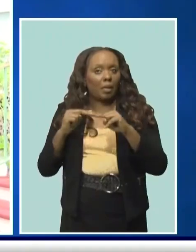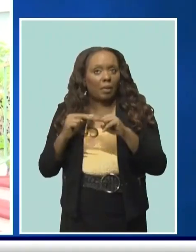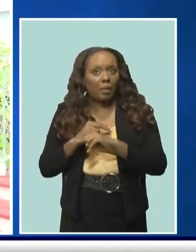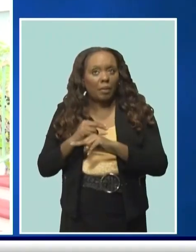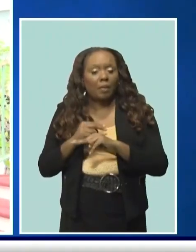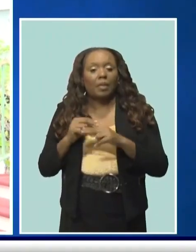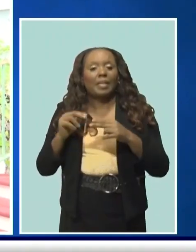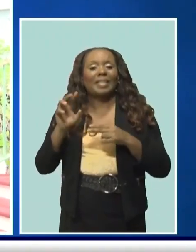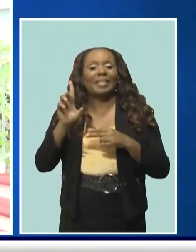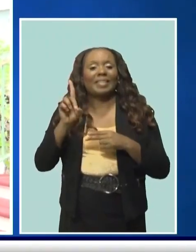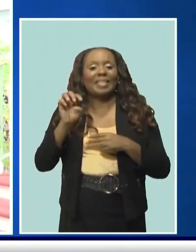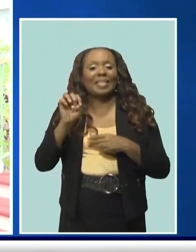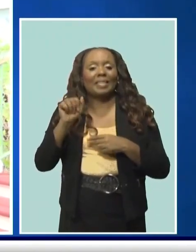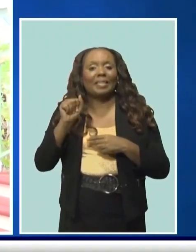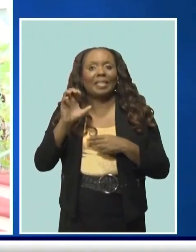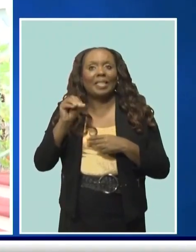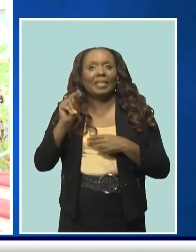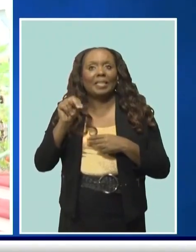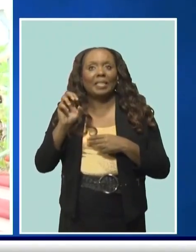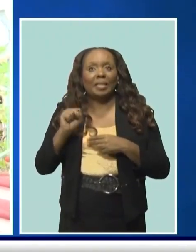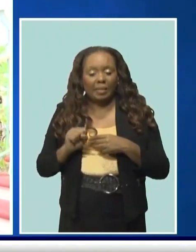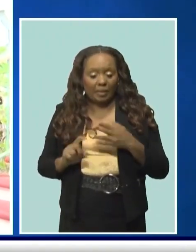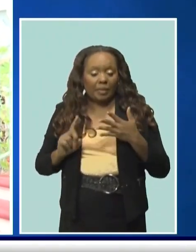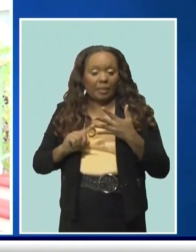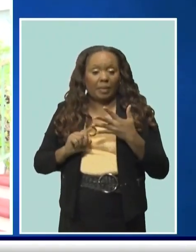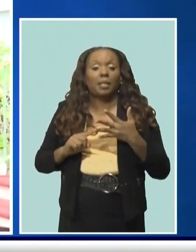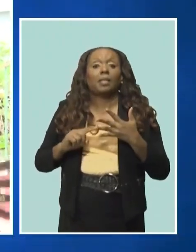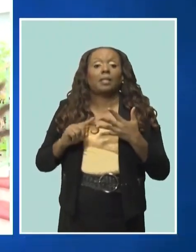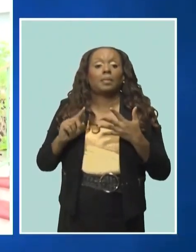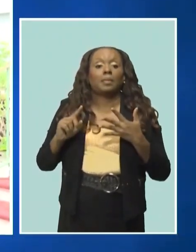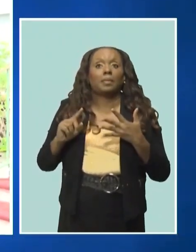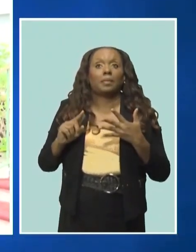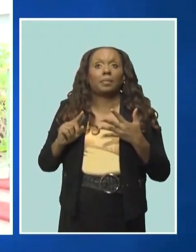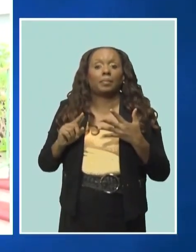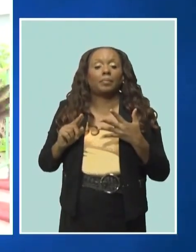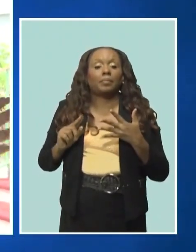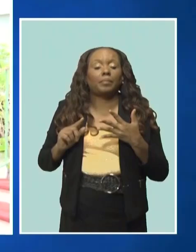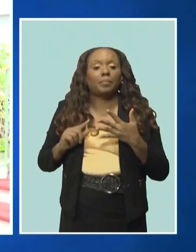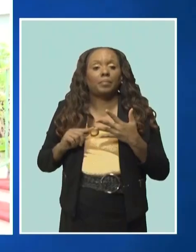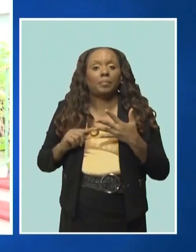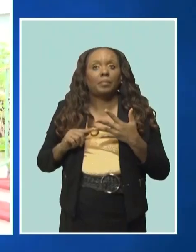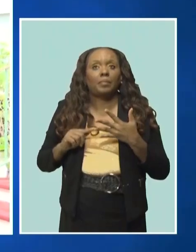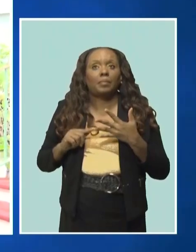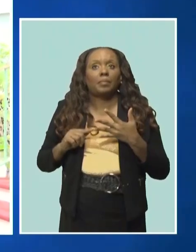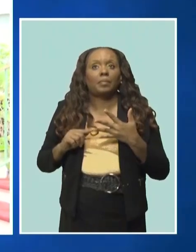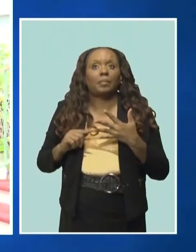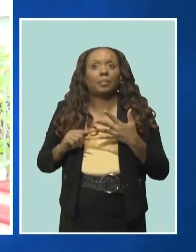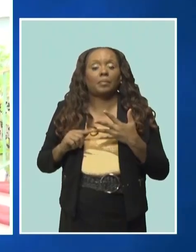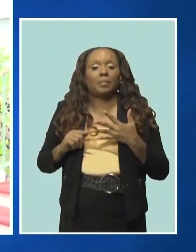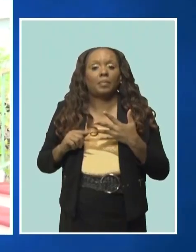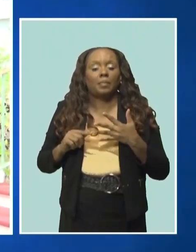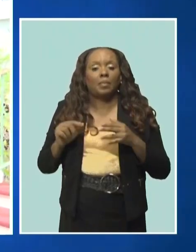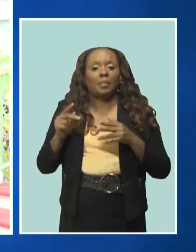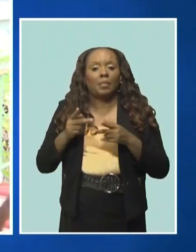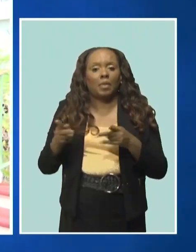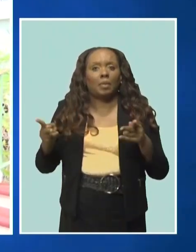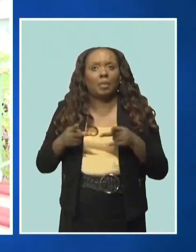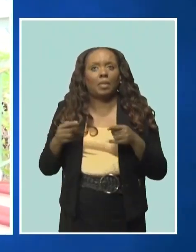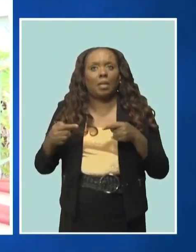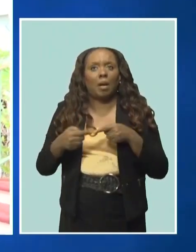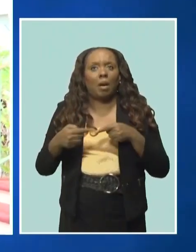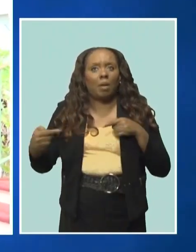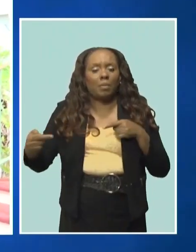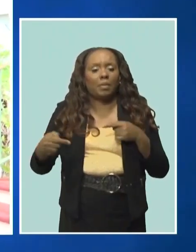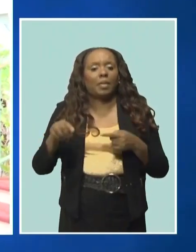Deacon's Pasture. If you're coming from the south of the island, you will have the space opposite Bethel Church that we've named the proposed site